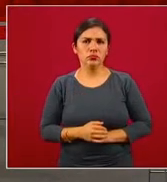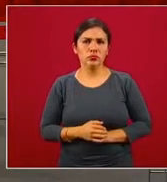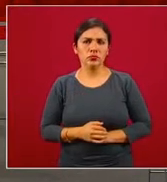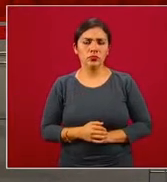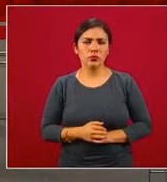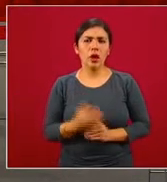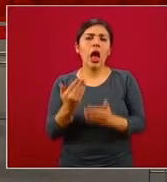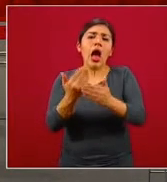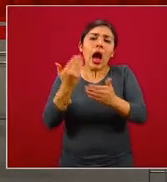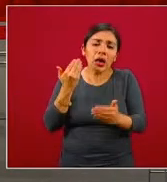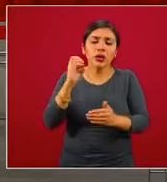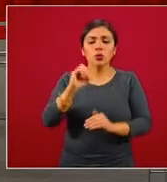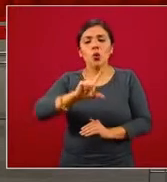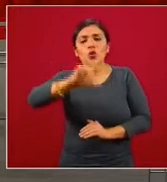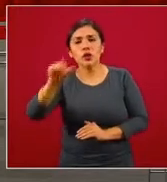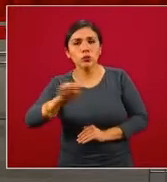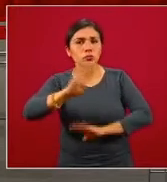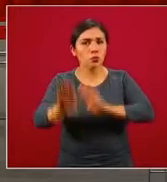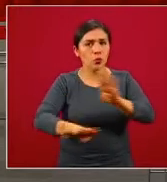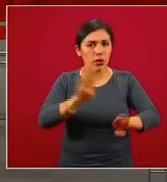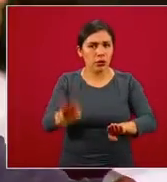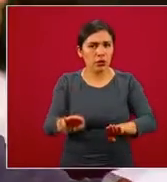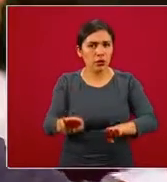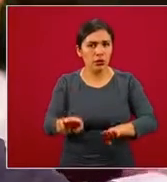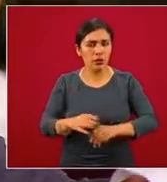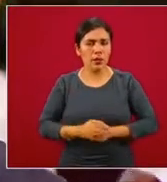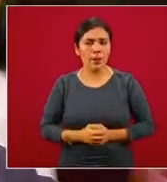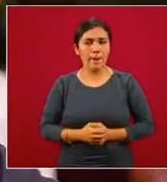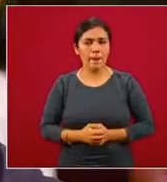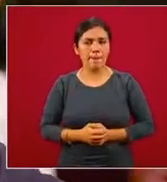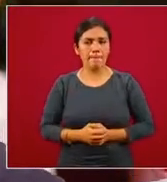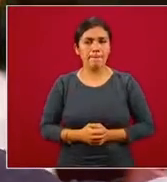these been tested?